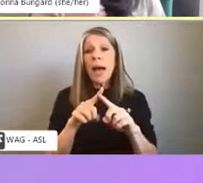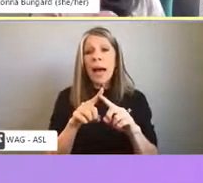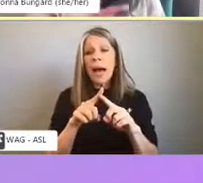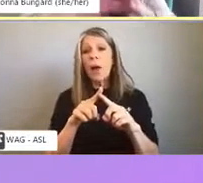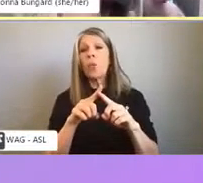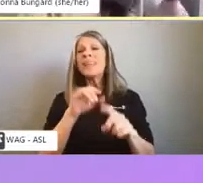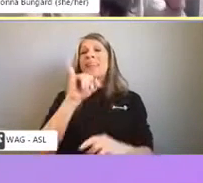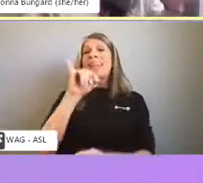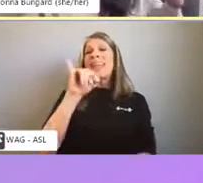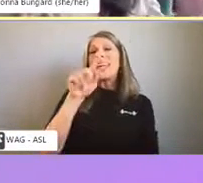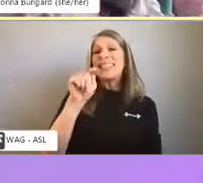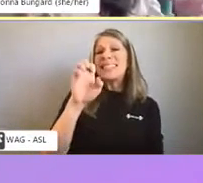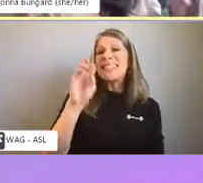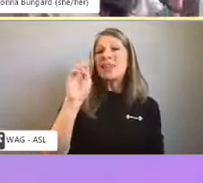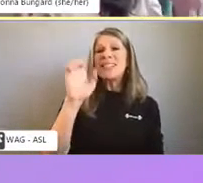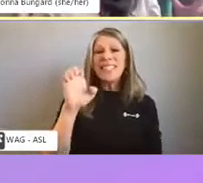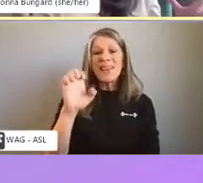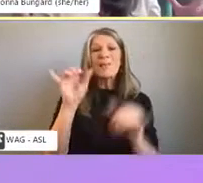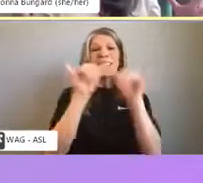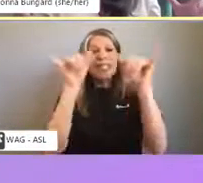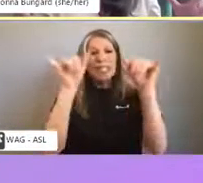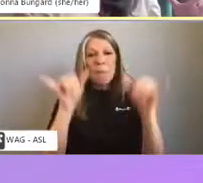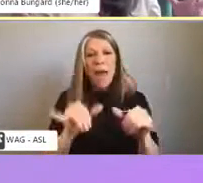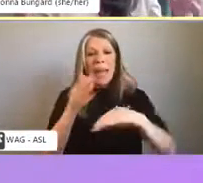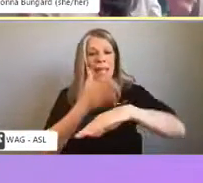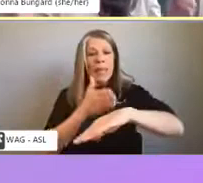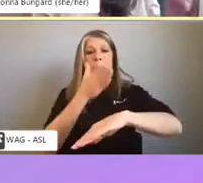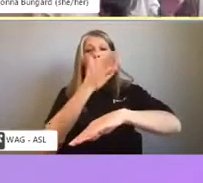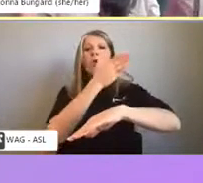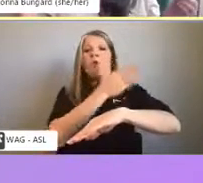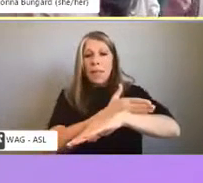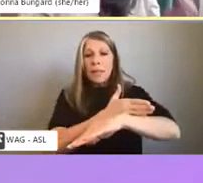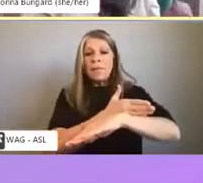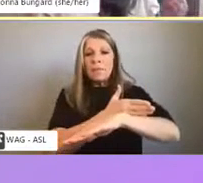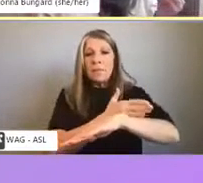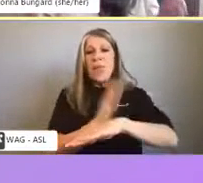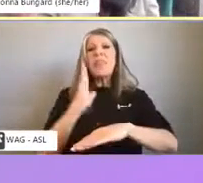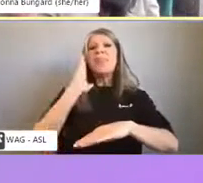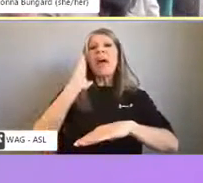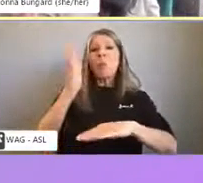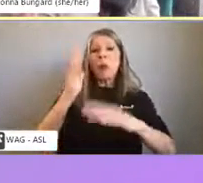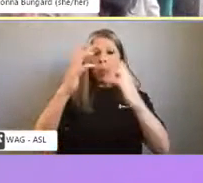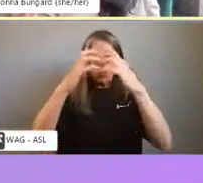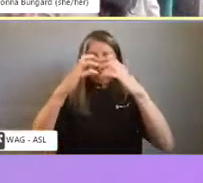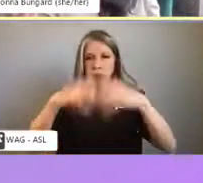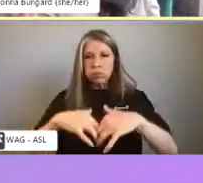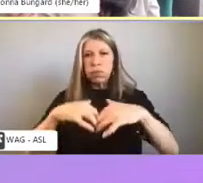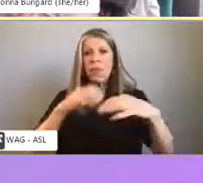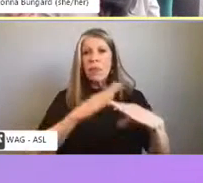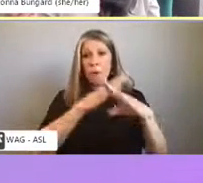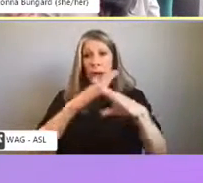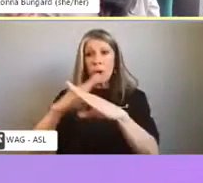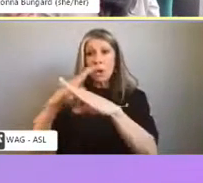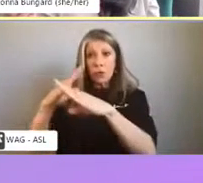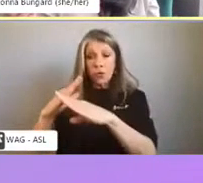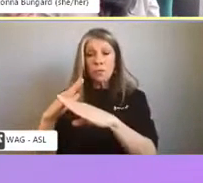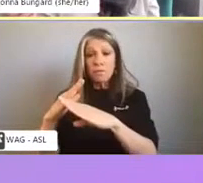iterative, systematic improvements that are going to break down barriers,